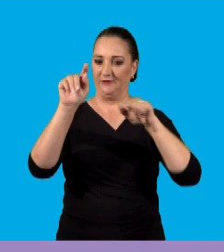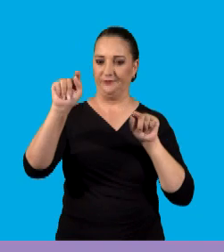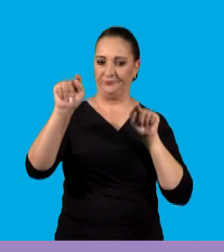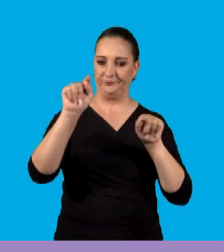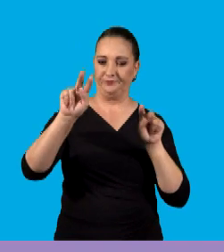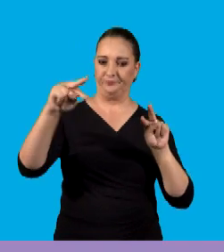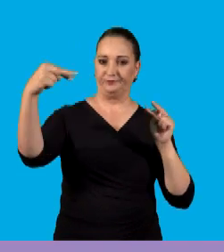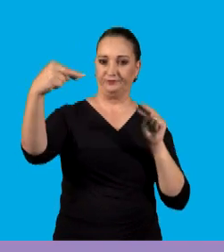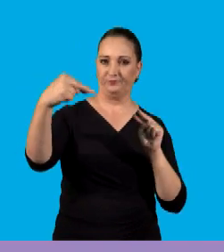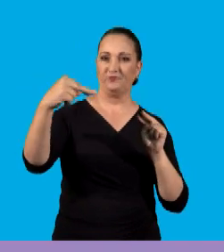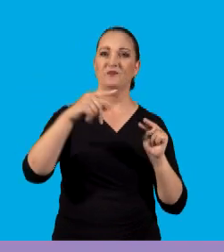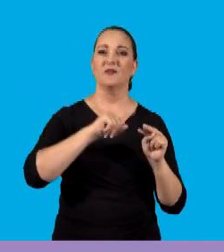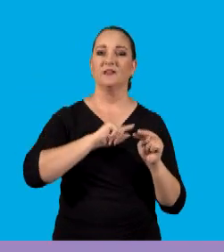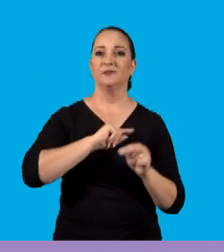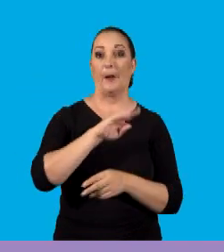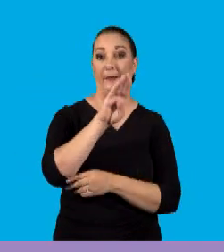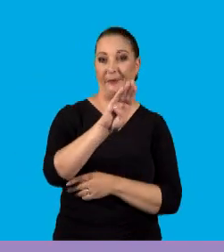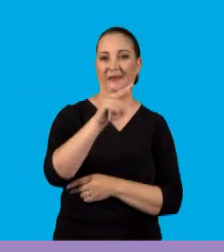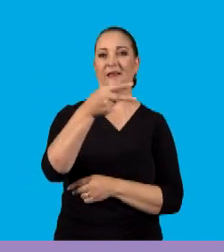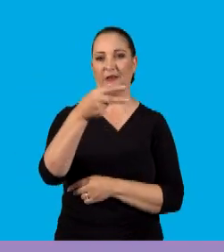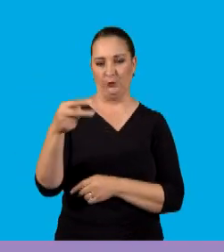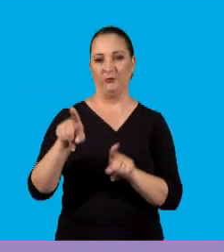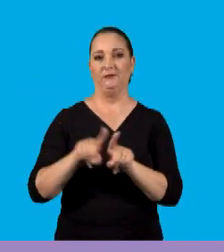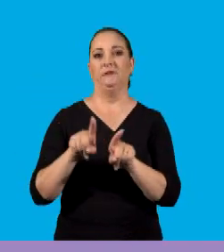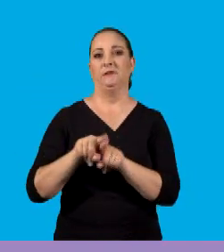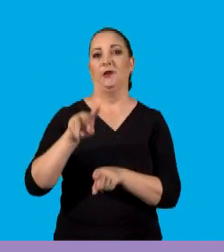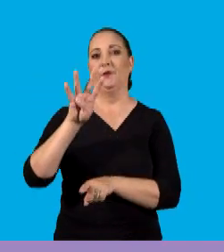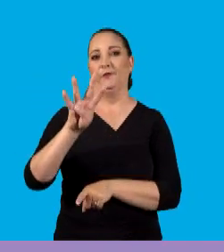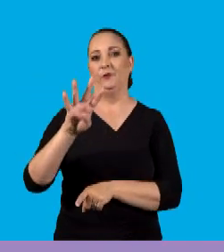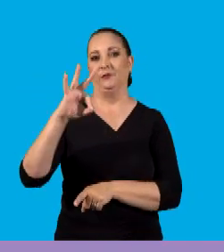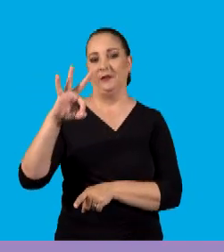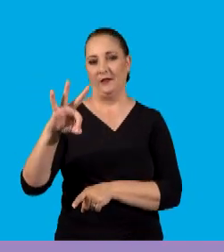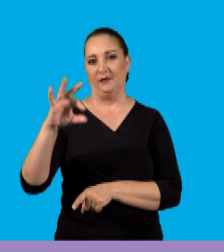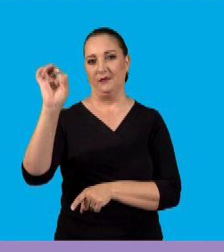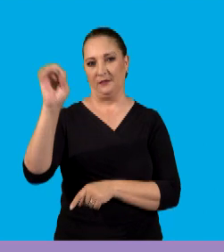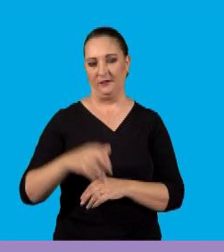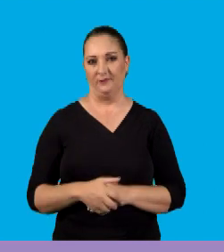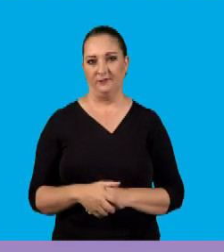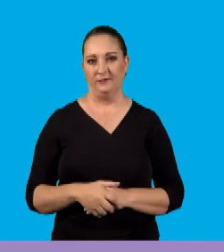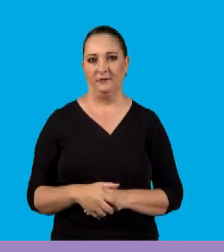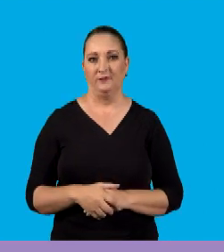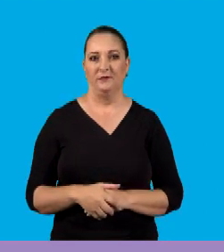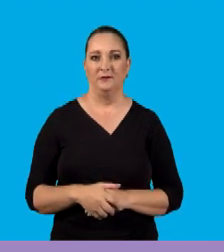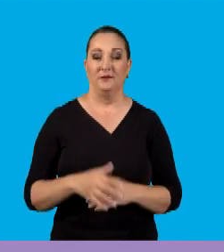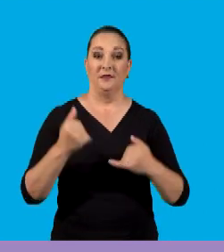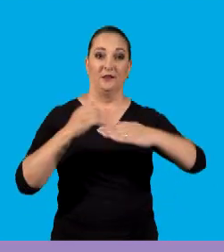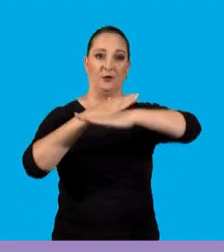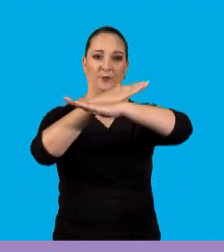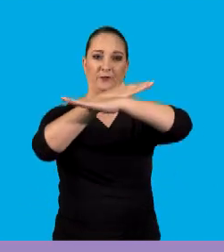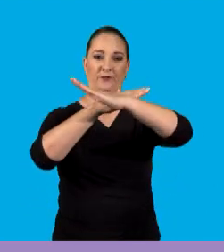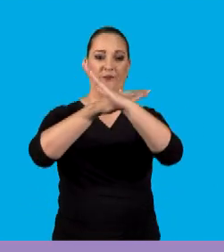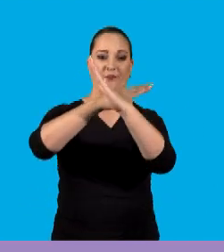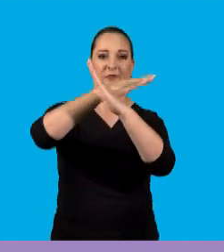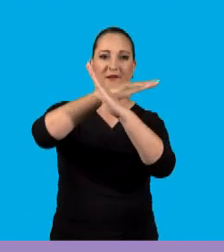angle B, so angle B equals to 43 degrees. And then 43 degrees and angle G